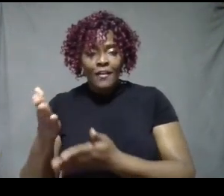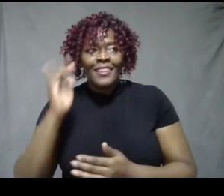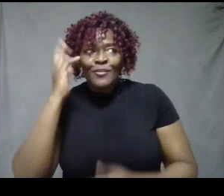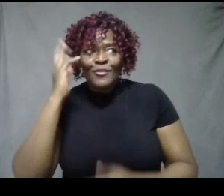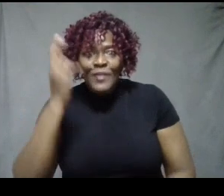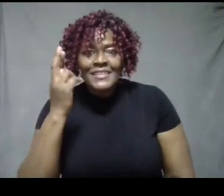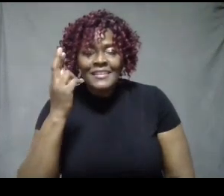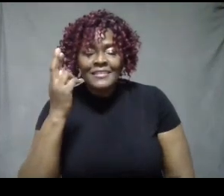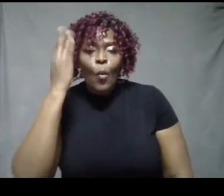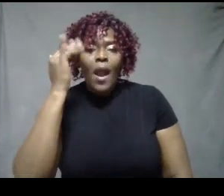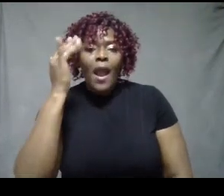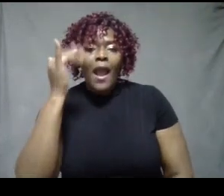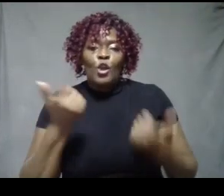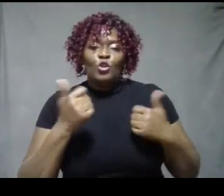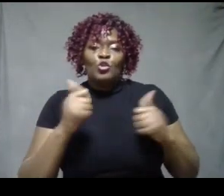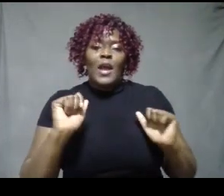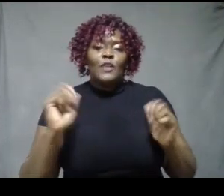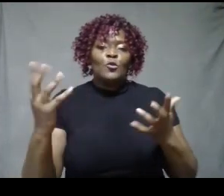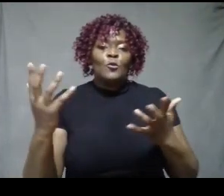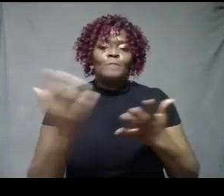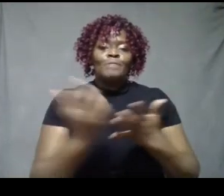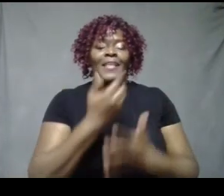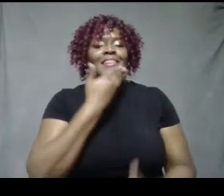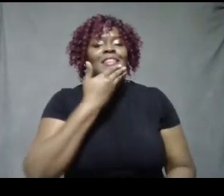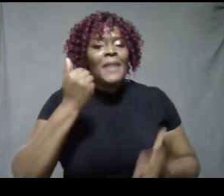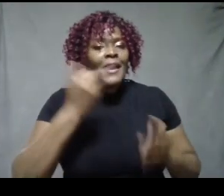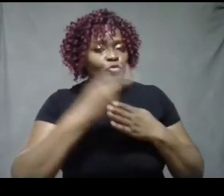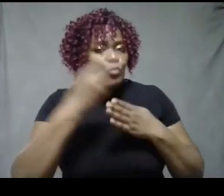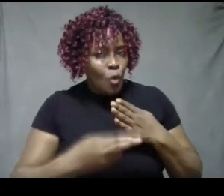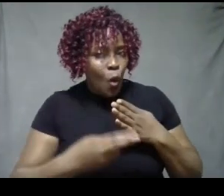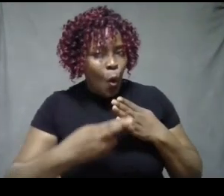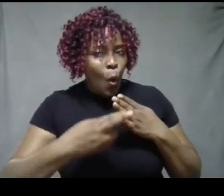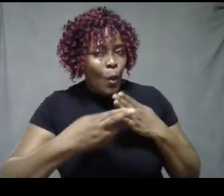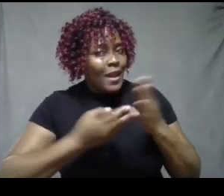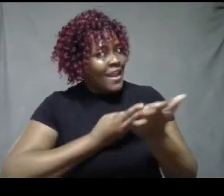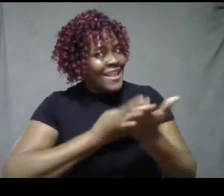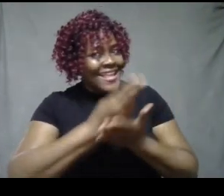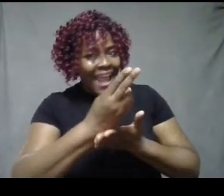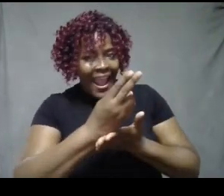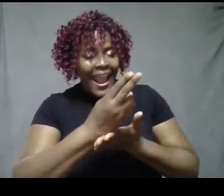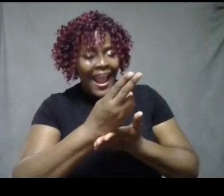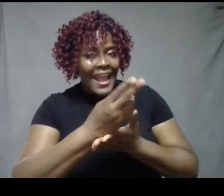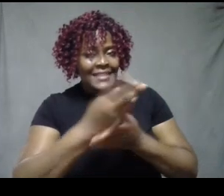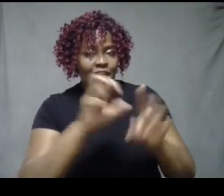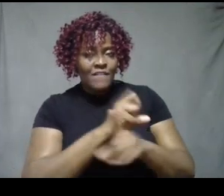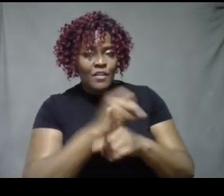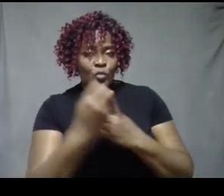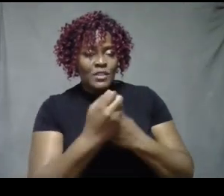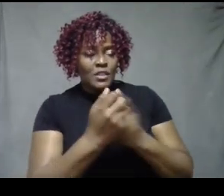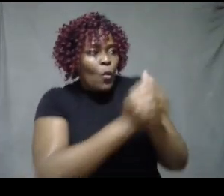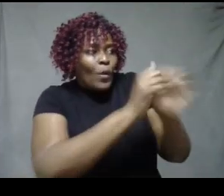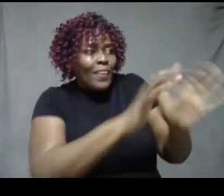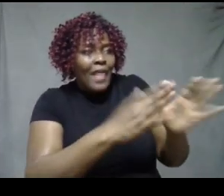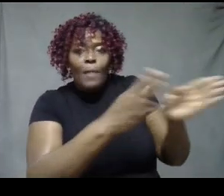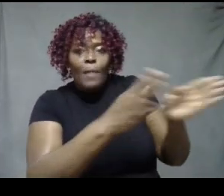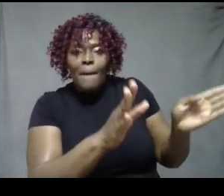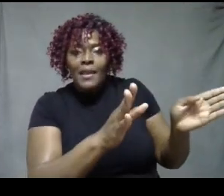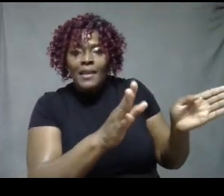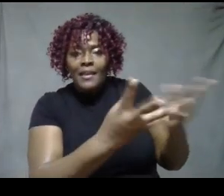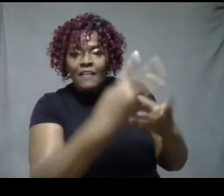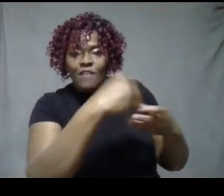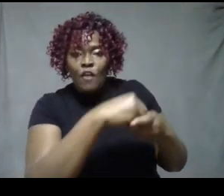trying to achieve the best results in a very candid forum without the public, okay? Because